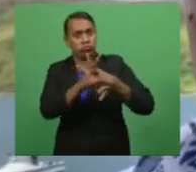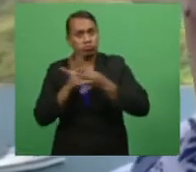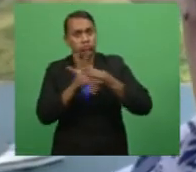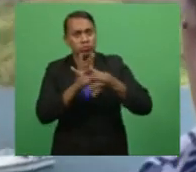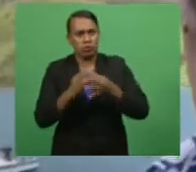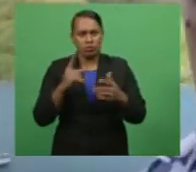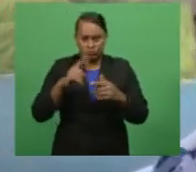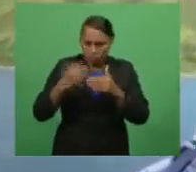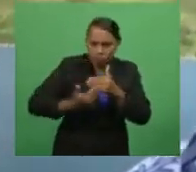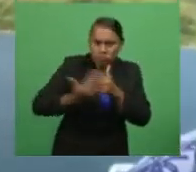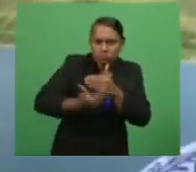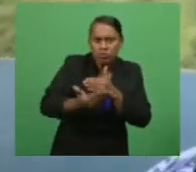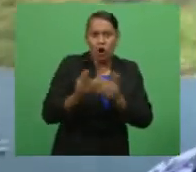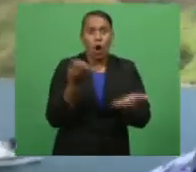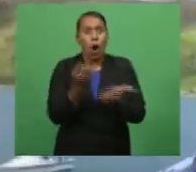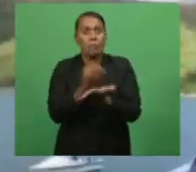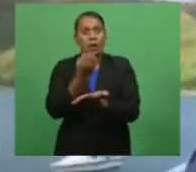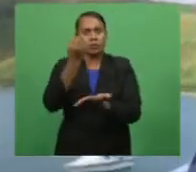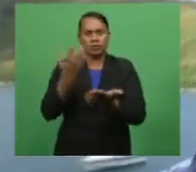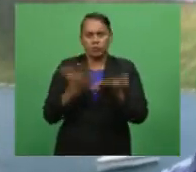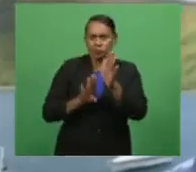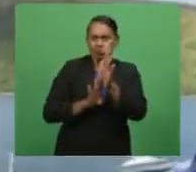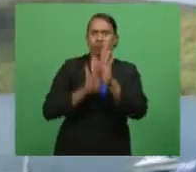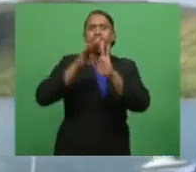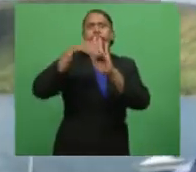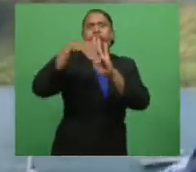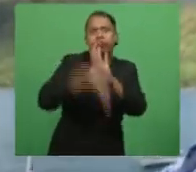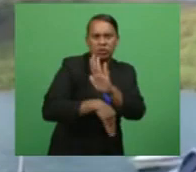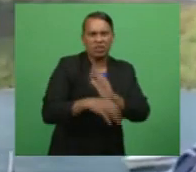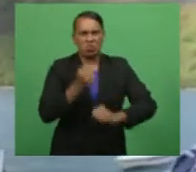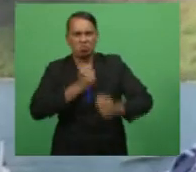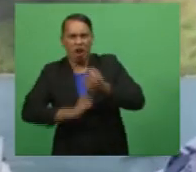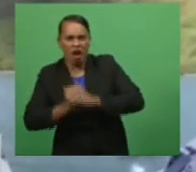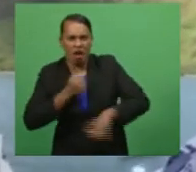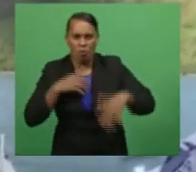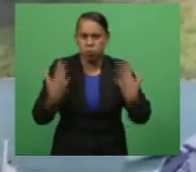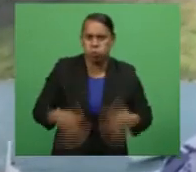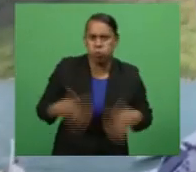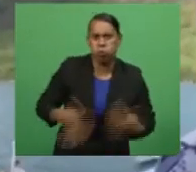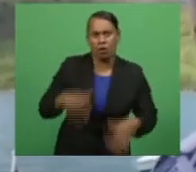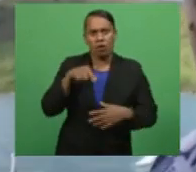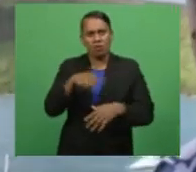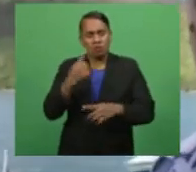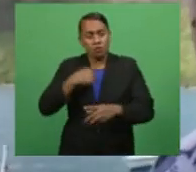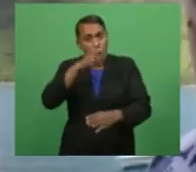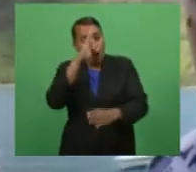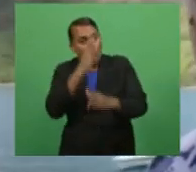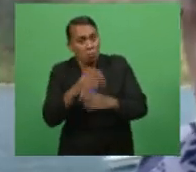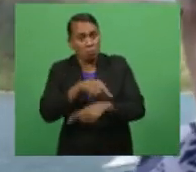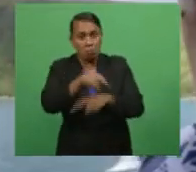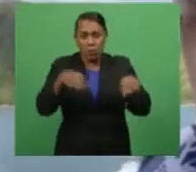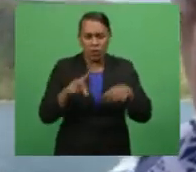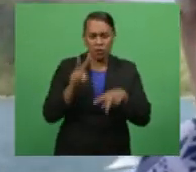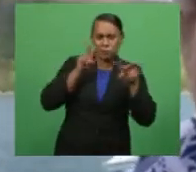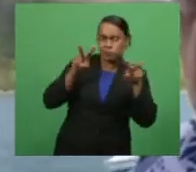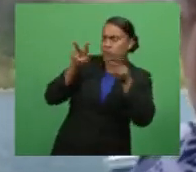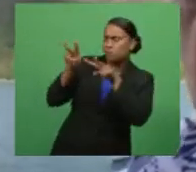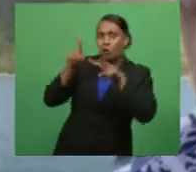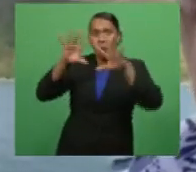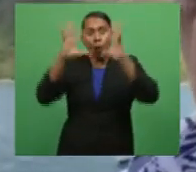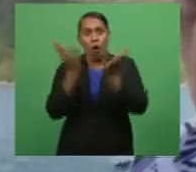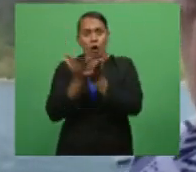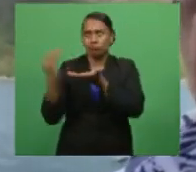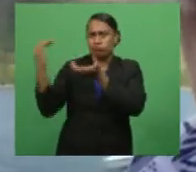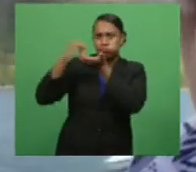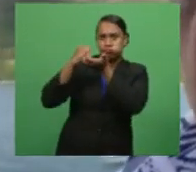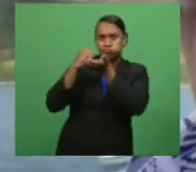struggle under the strains of this global pandemic, I hope to see global cooperation